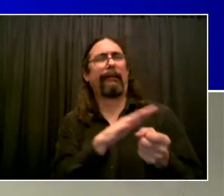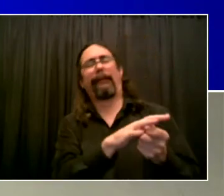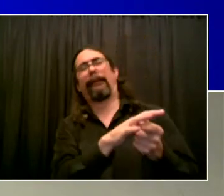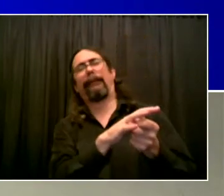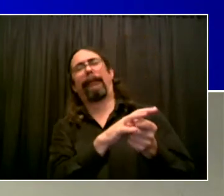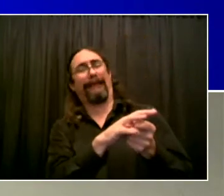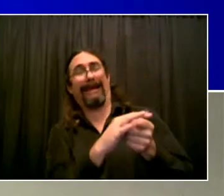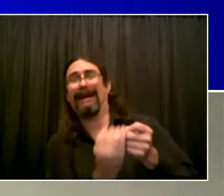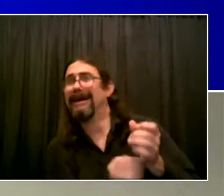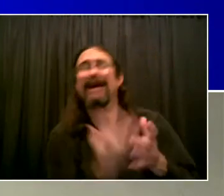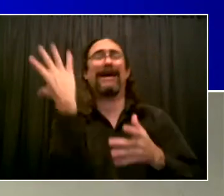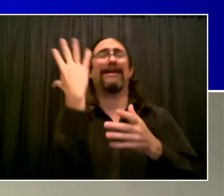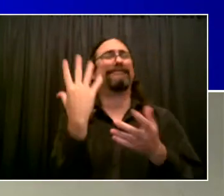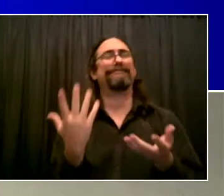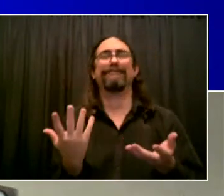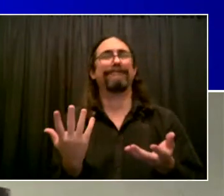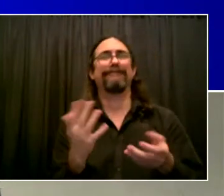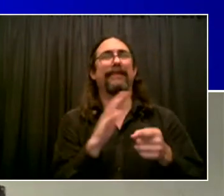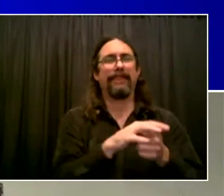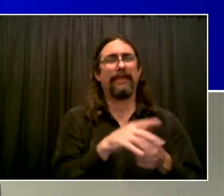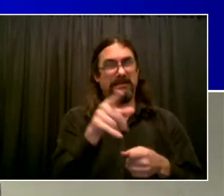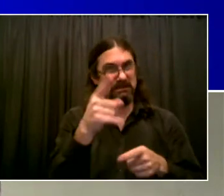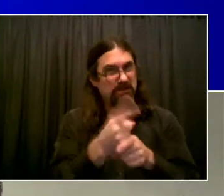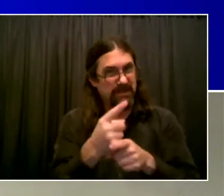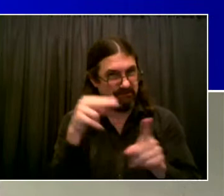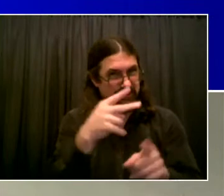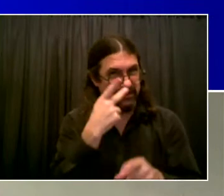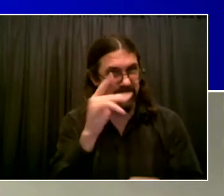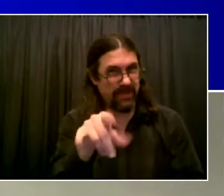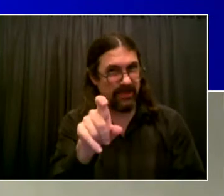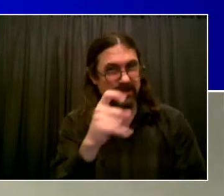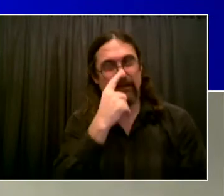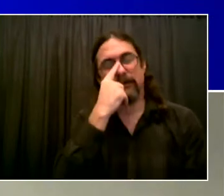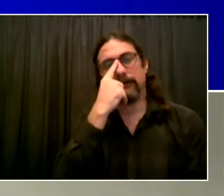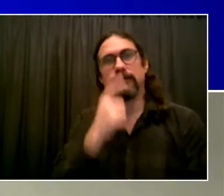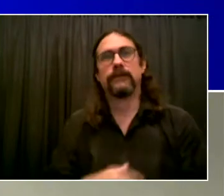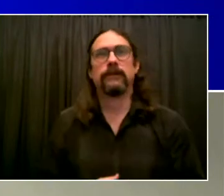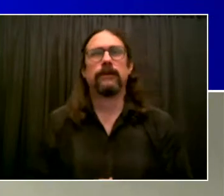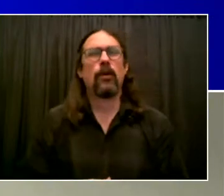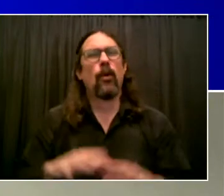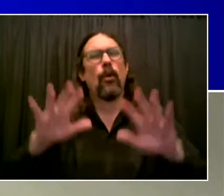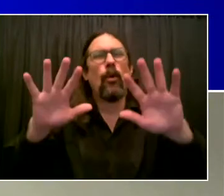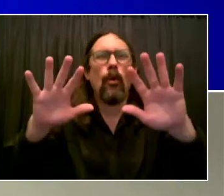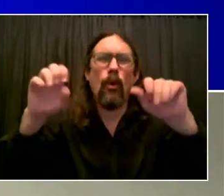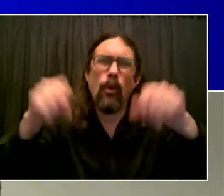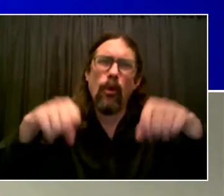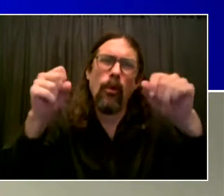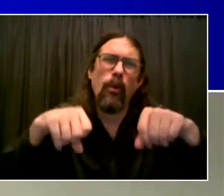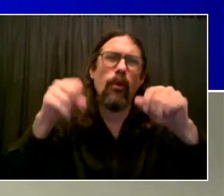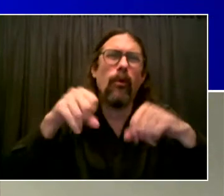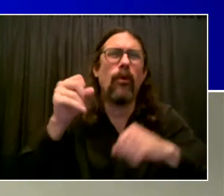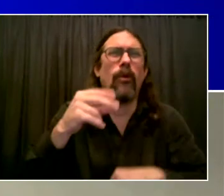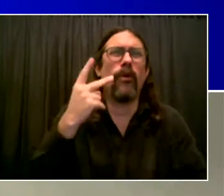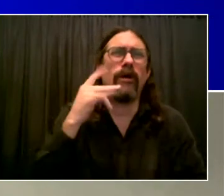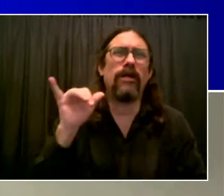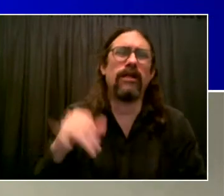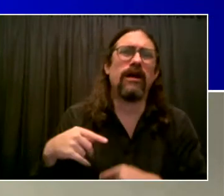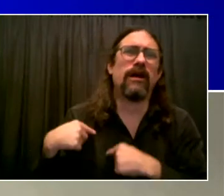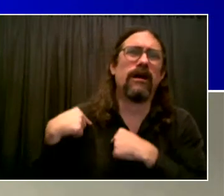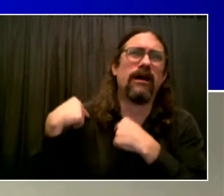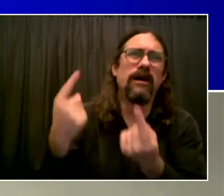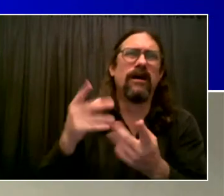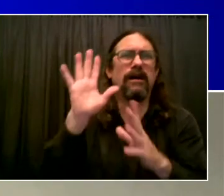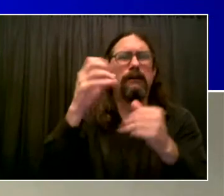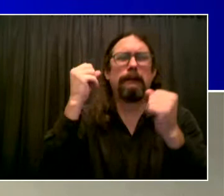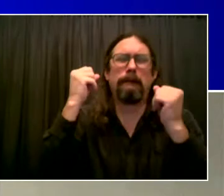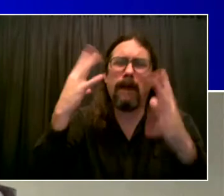I have long shook my head and wondered as to why we were testing children 4